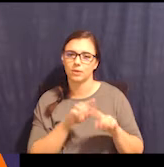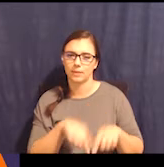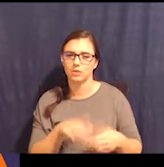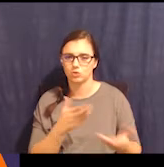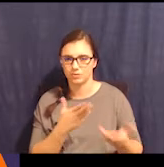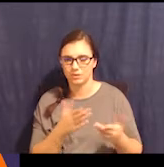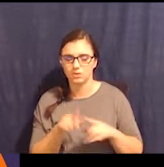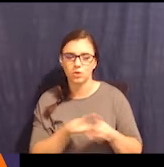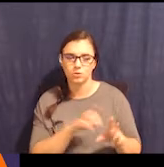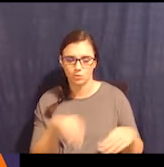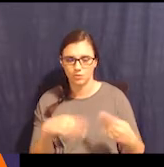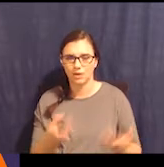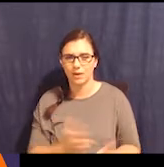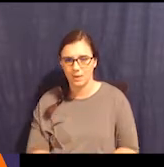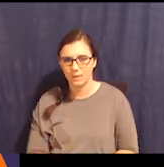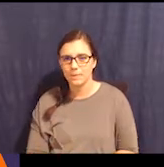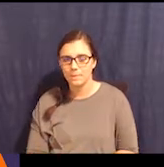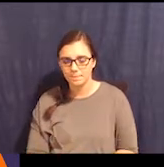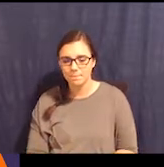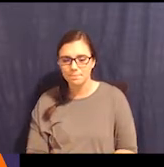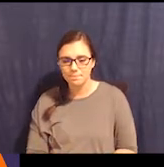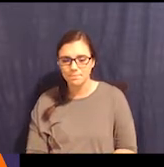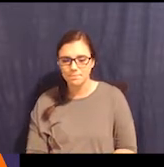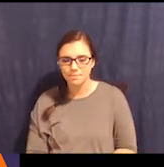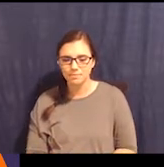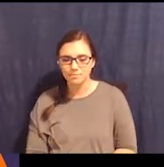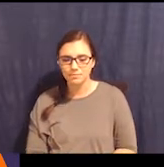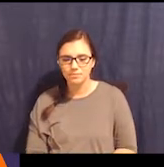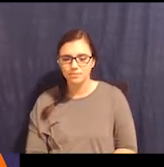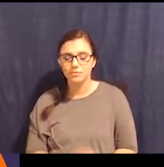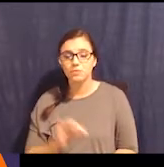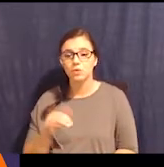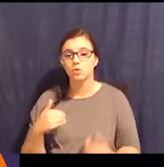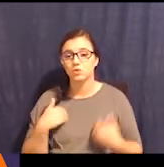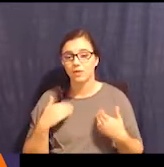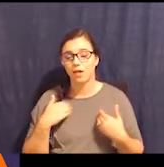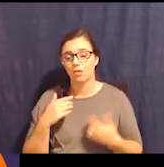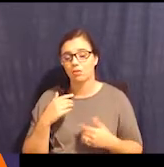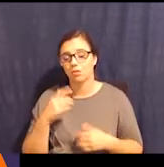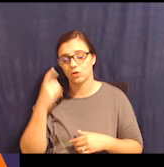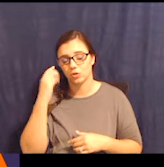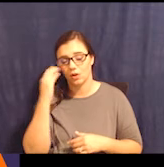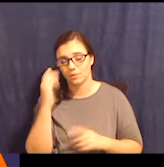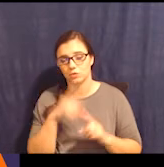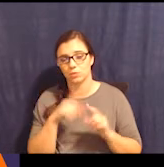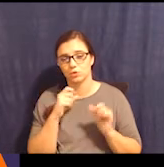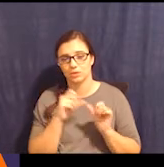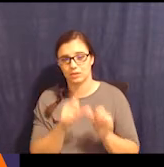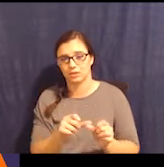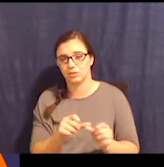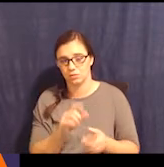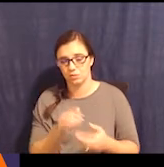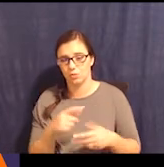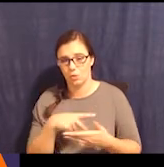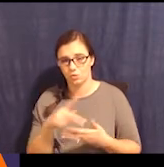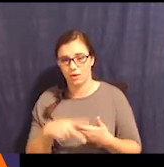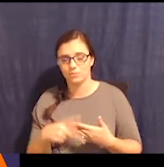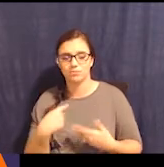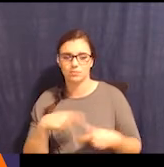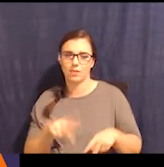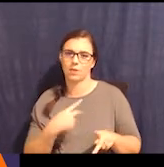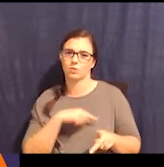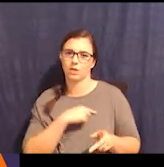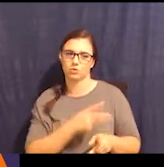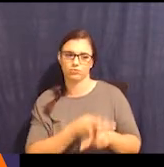The Juvenile Incompetent to Proceed program is what allows DCF to oversee the care of juveniles who are incompetent due to serious